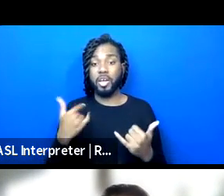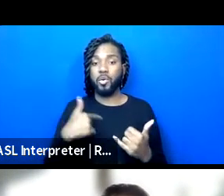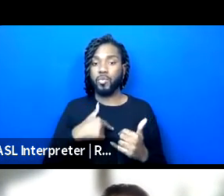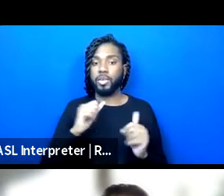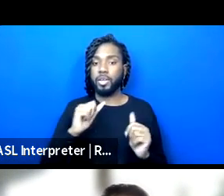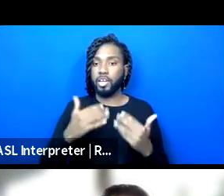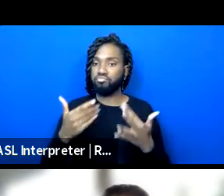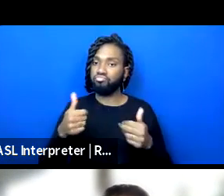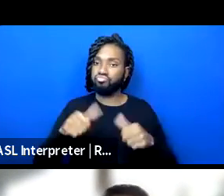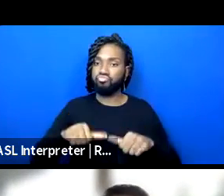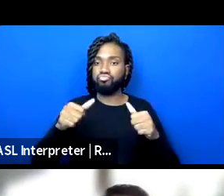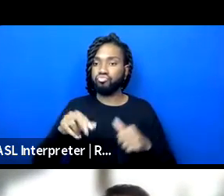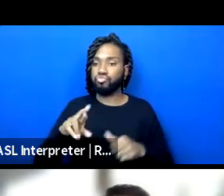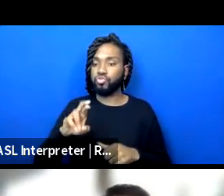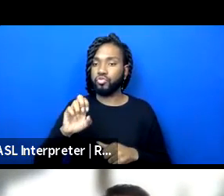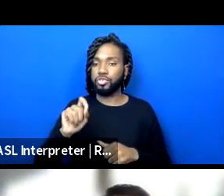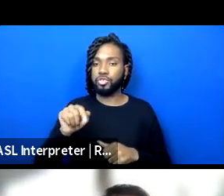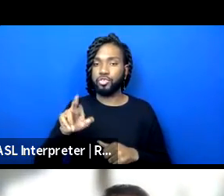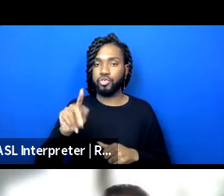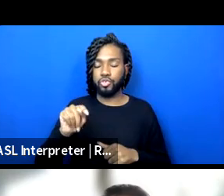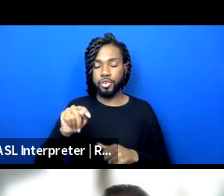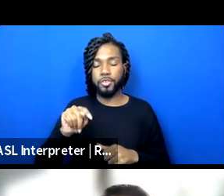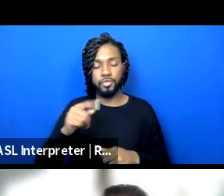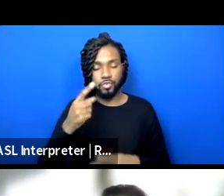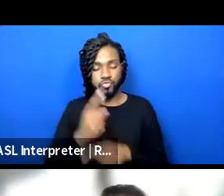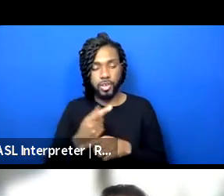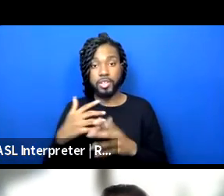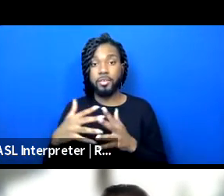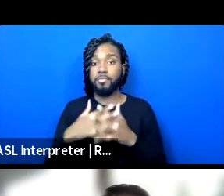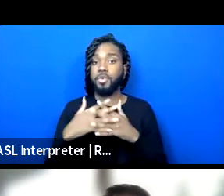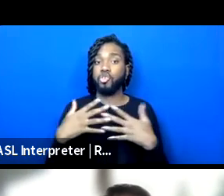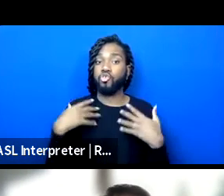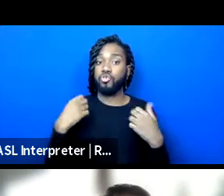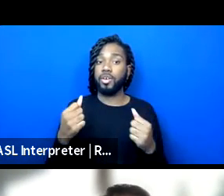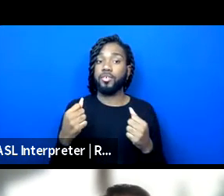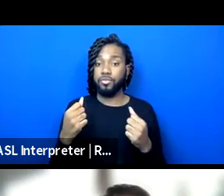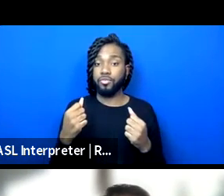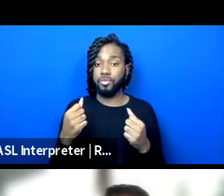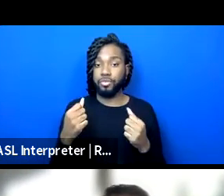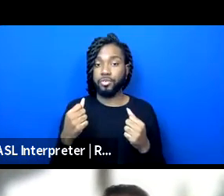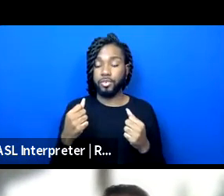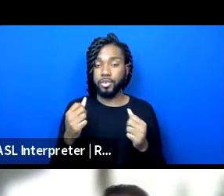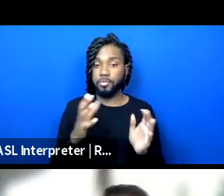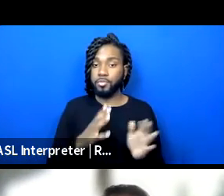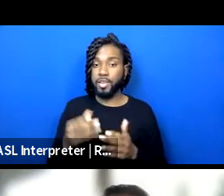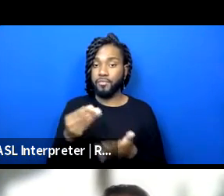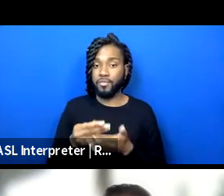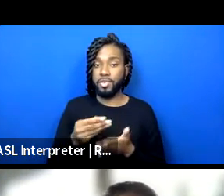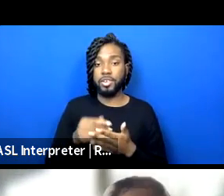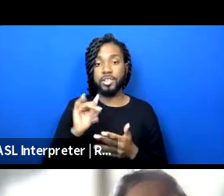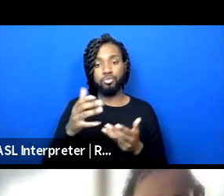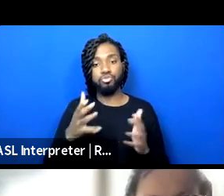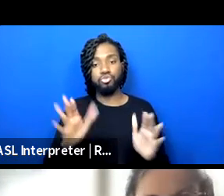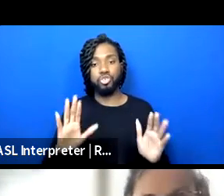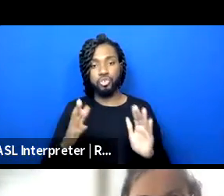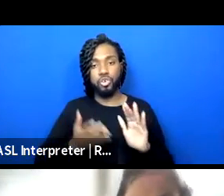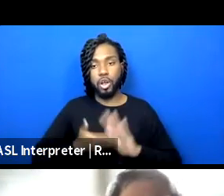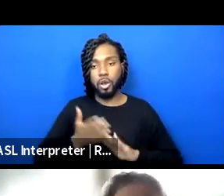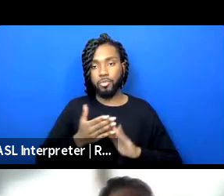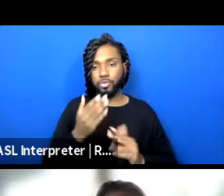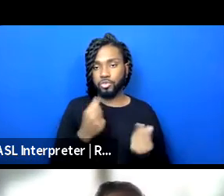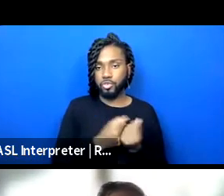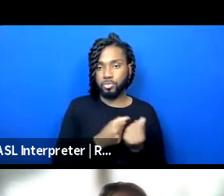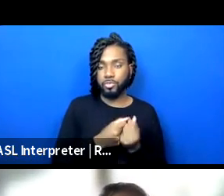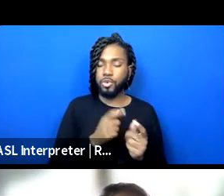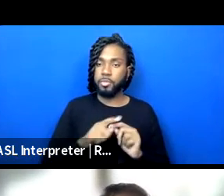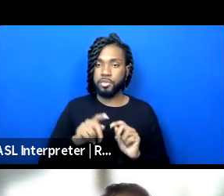that. Yes, the American Recovery Rescue Plan funding will be general operating support. And stay